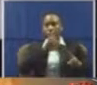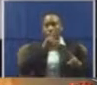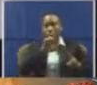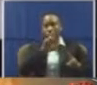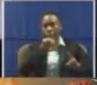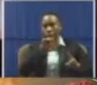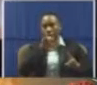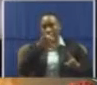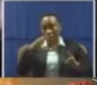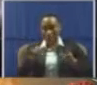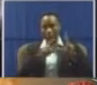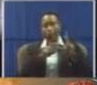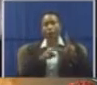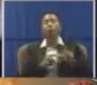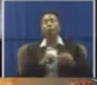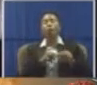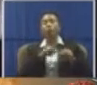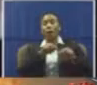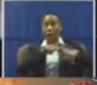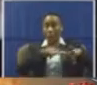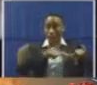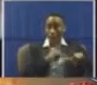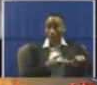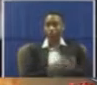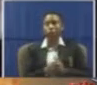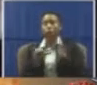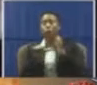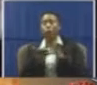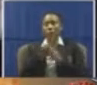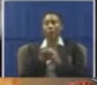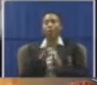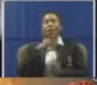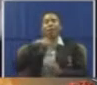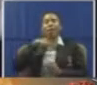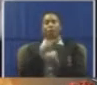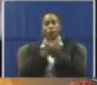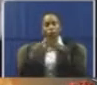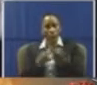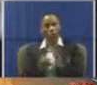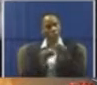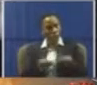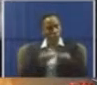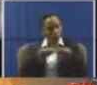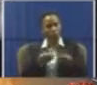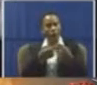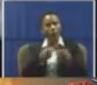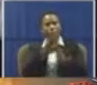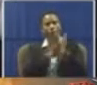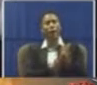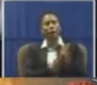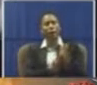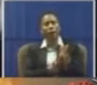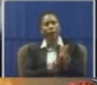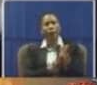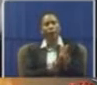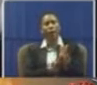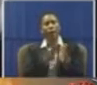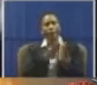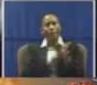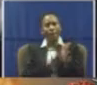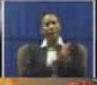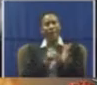in particular. It is crucial that sufficient resources be allocated for the bill that has been